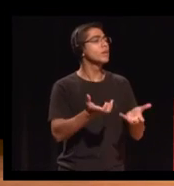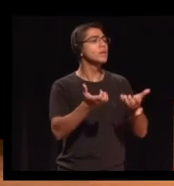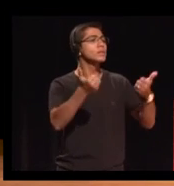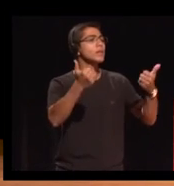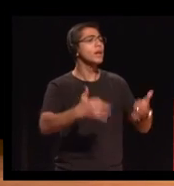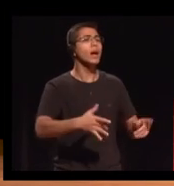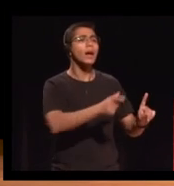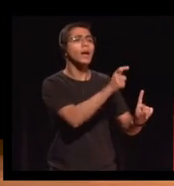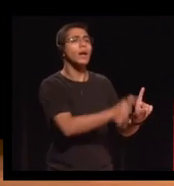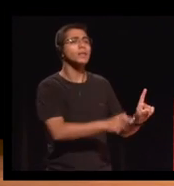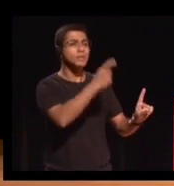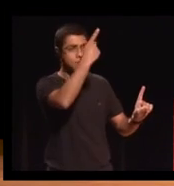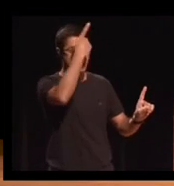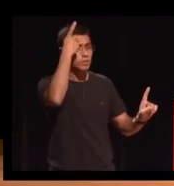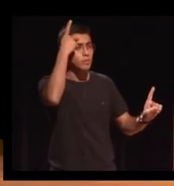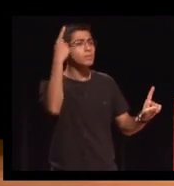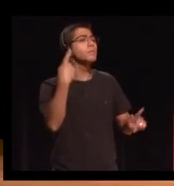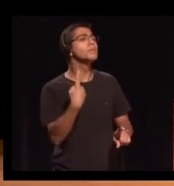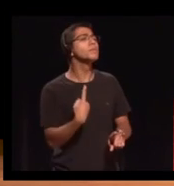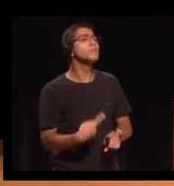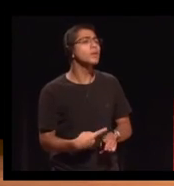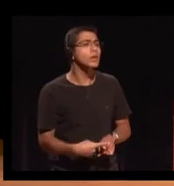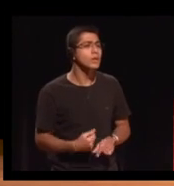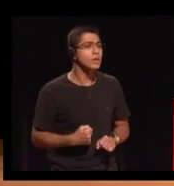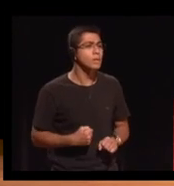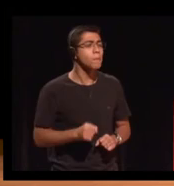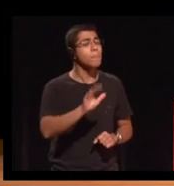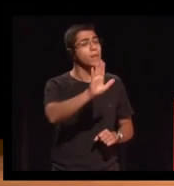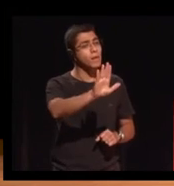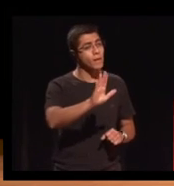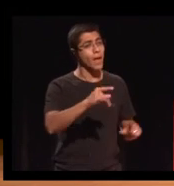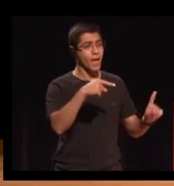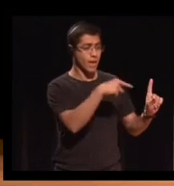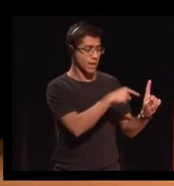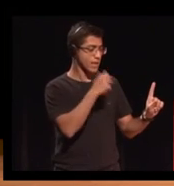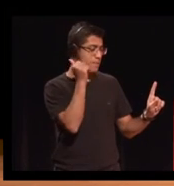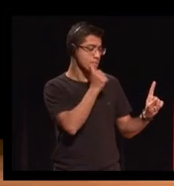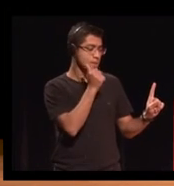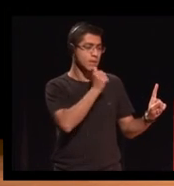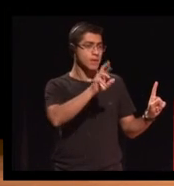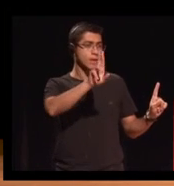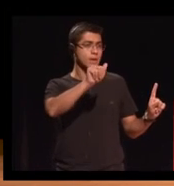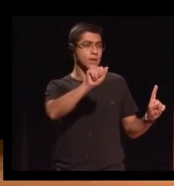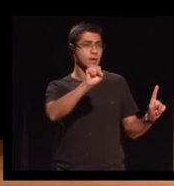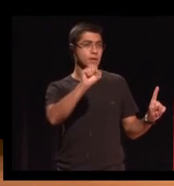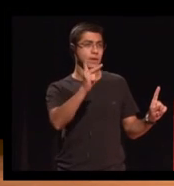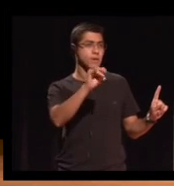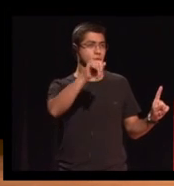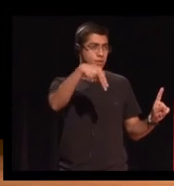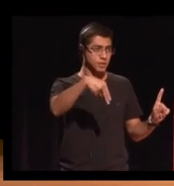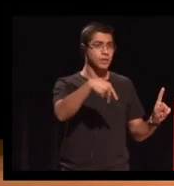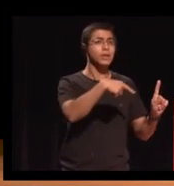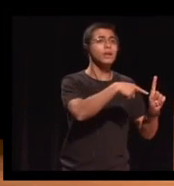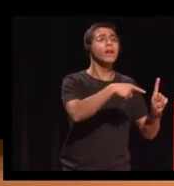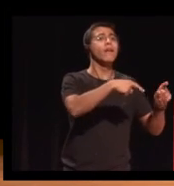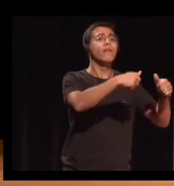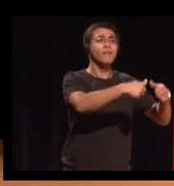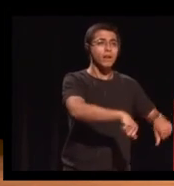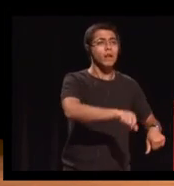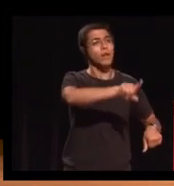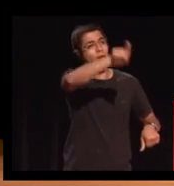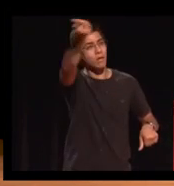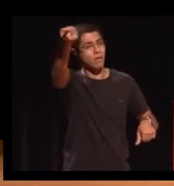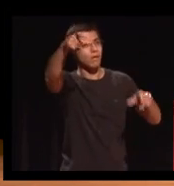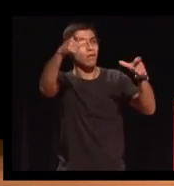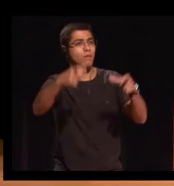specifically, it's because she's right now a resident in our New York office. She started about a month and a half ago. She still has about a